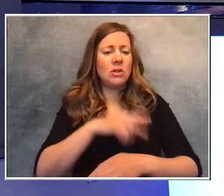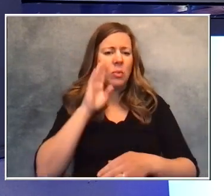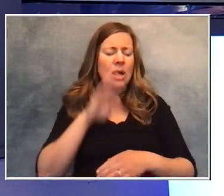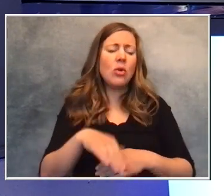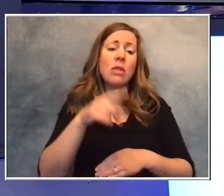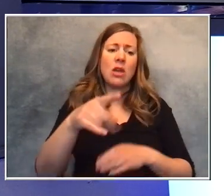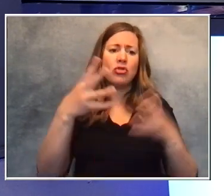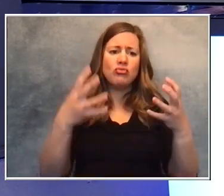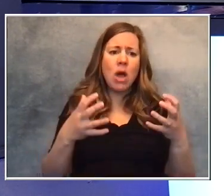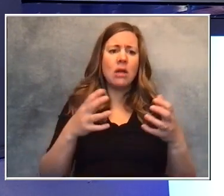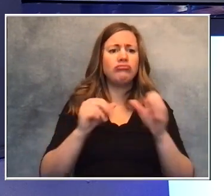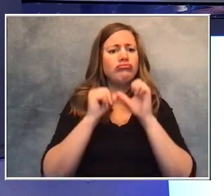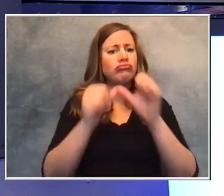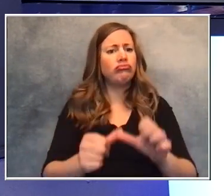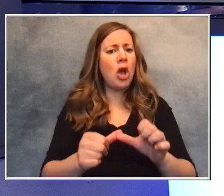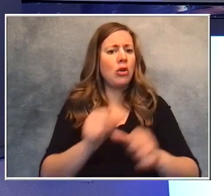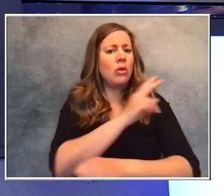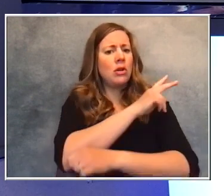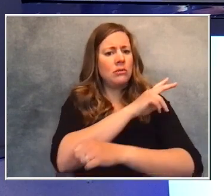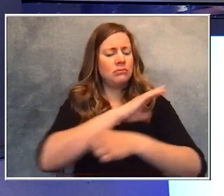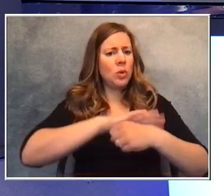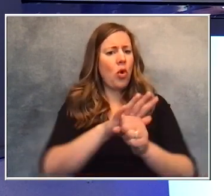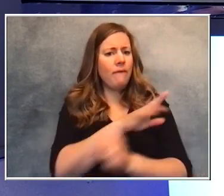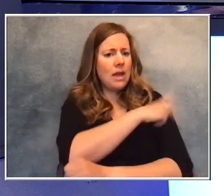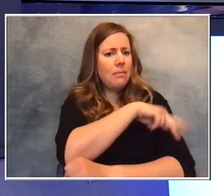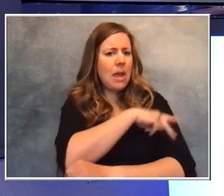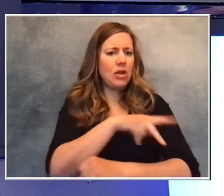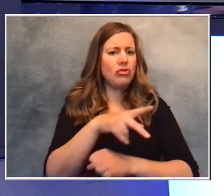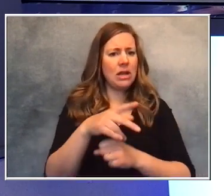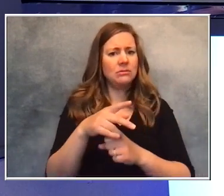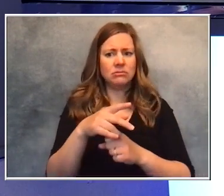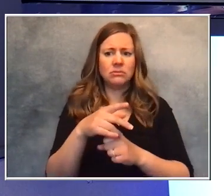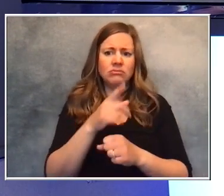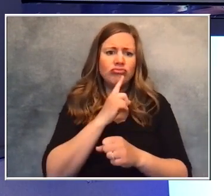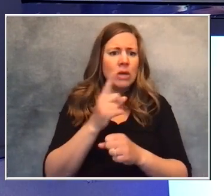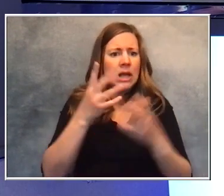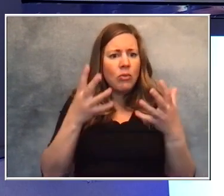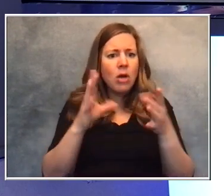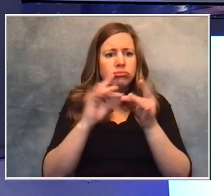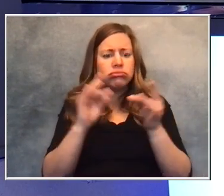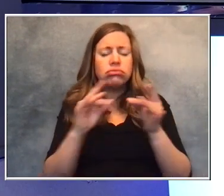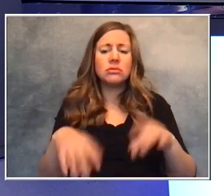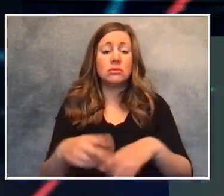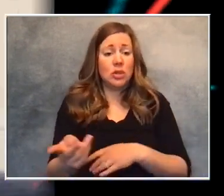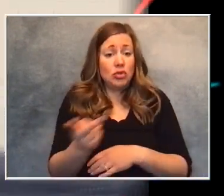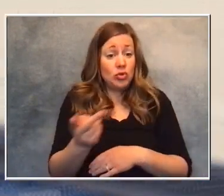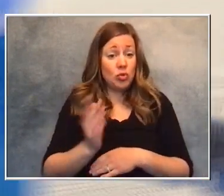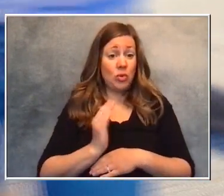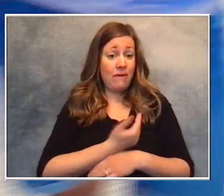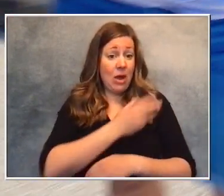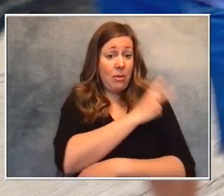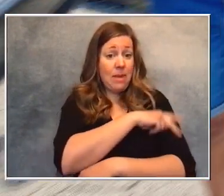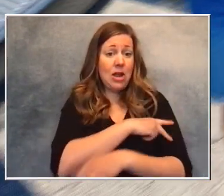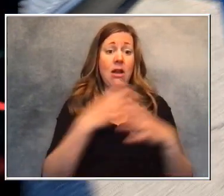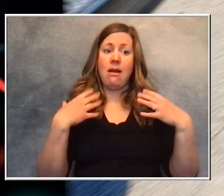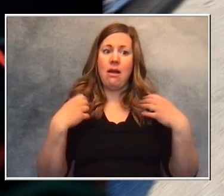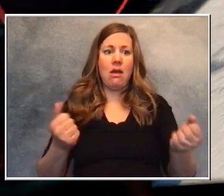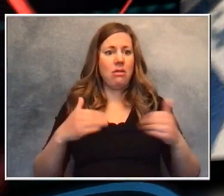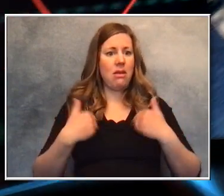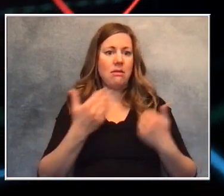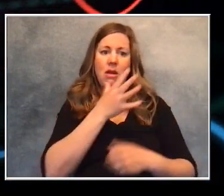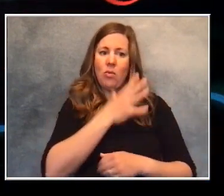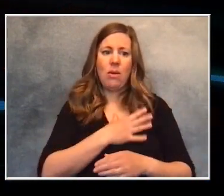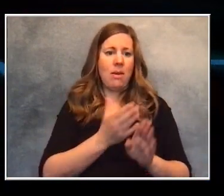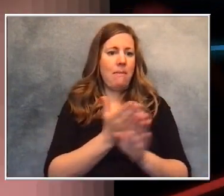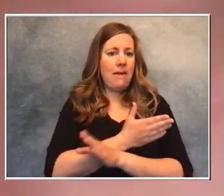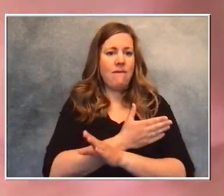and we wanted to hear from two of our patients who are healthy, active young women before COVID. Terry Allen and Michaela Dreyer have